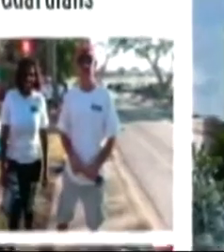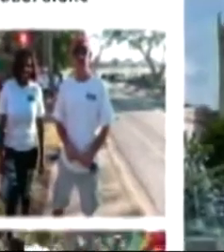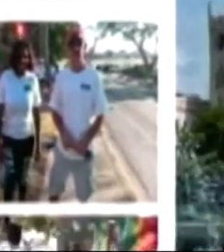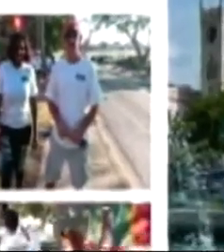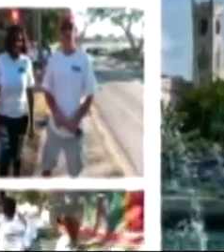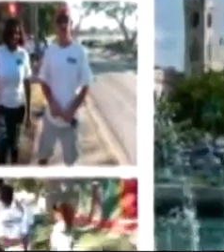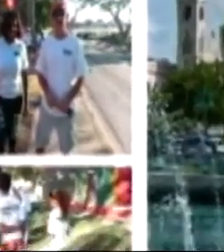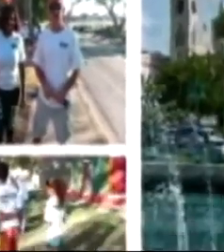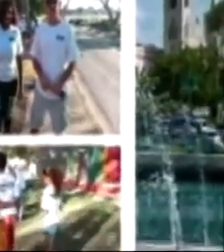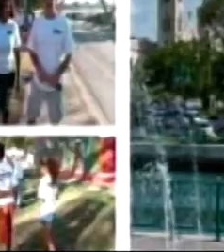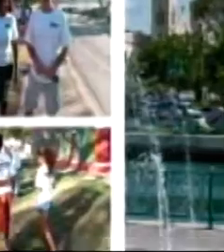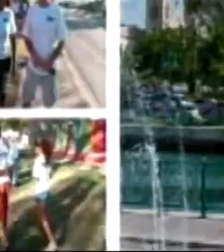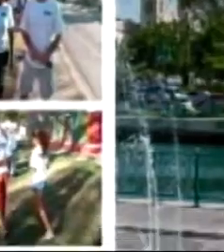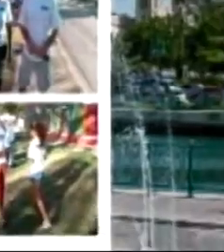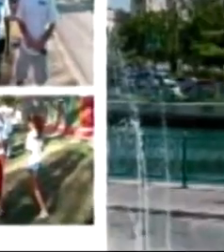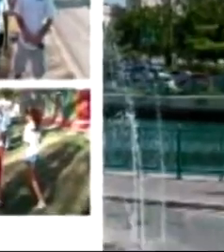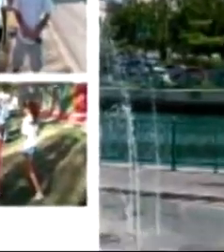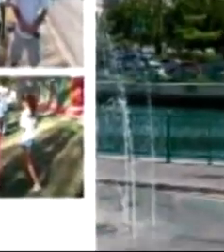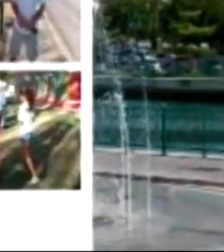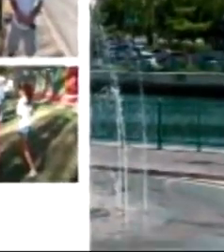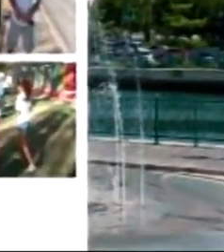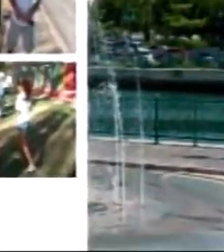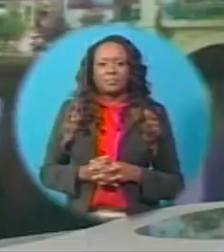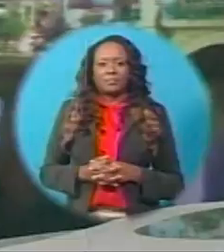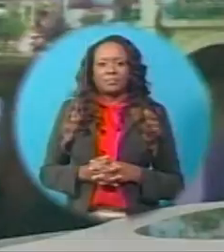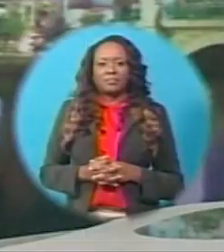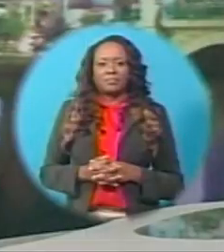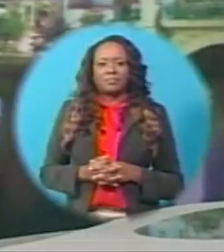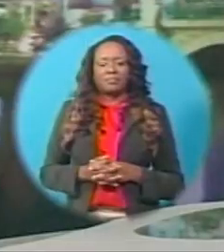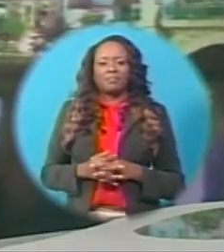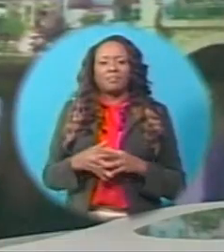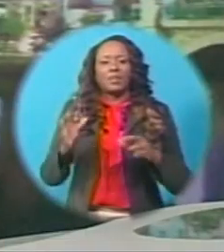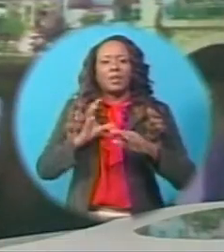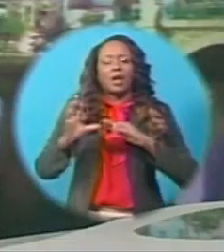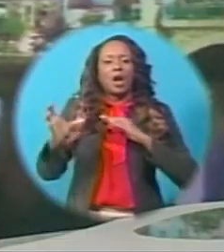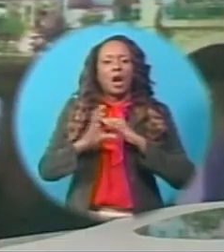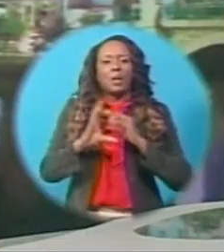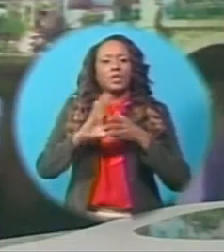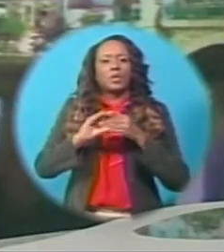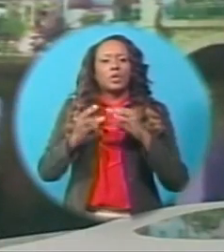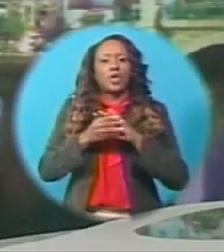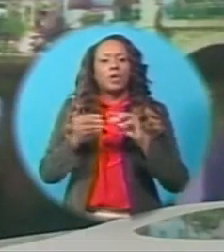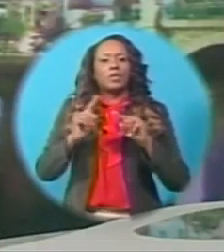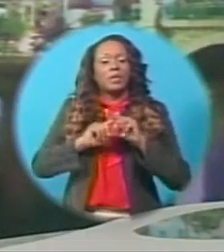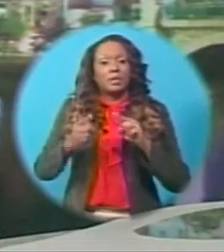barbadosguardians.com. Denise Blackman, CBC News. Coming up in the evening news,